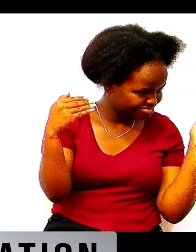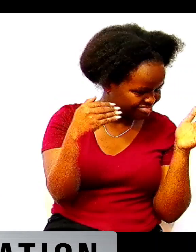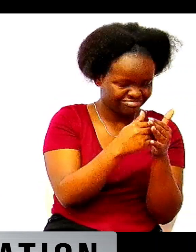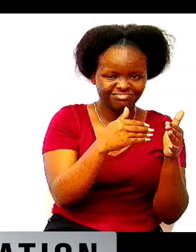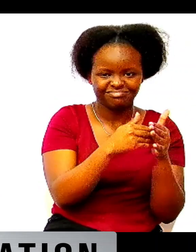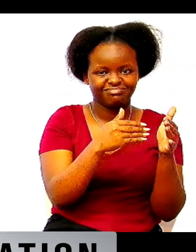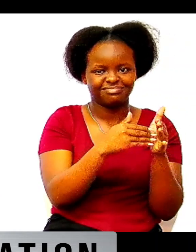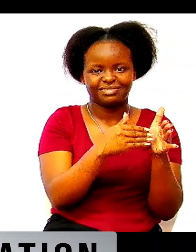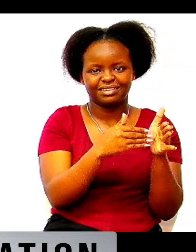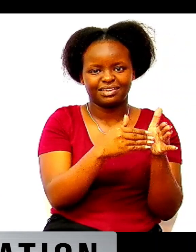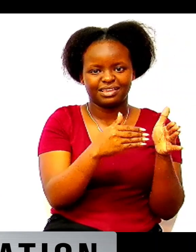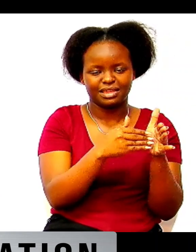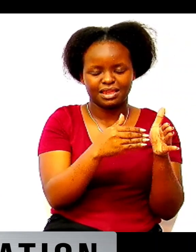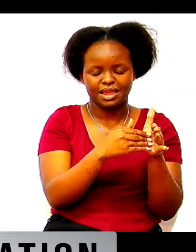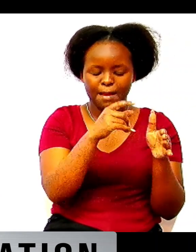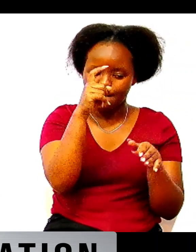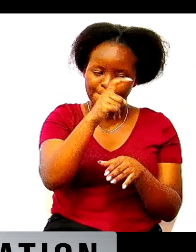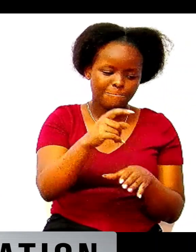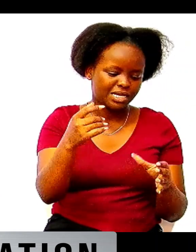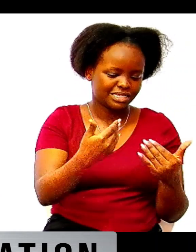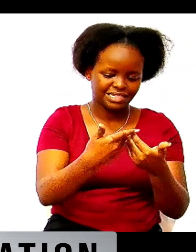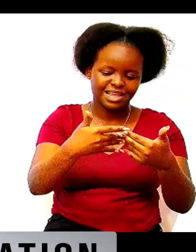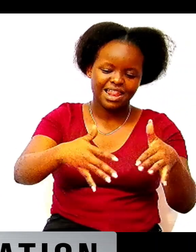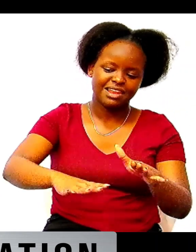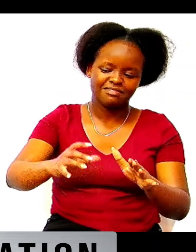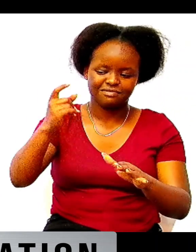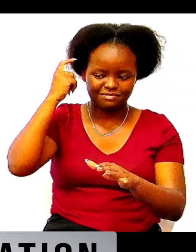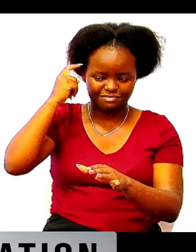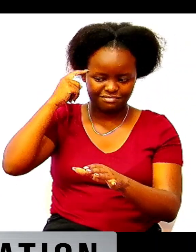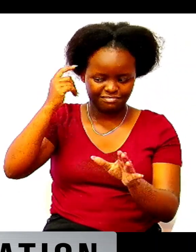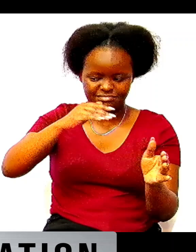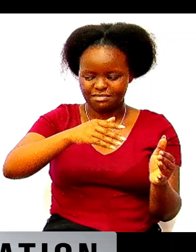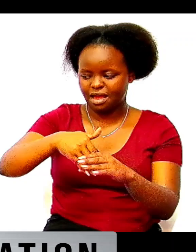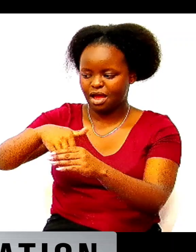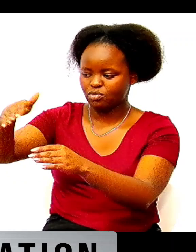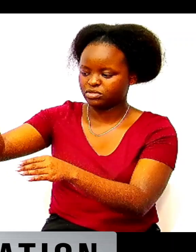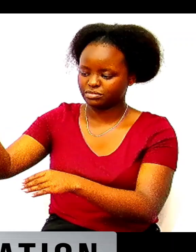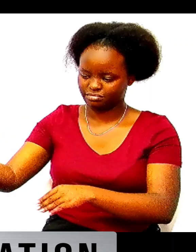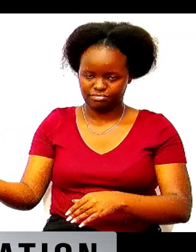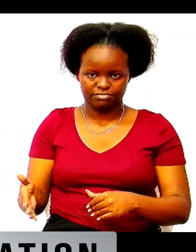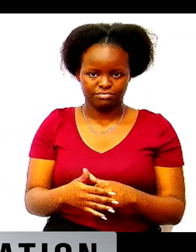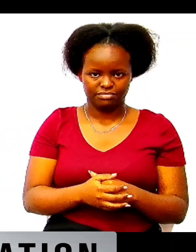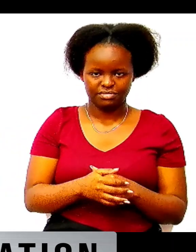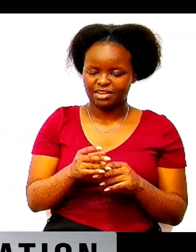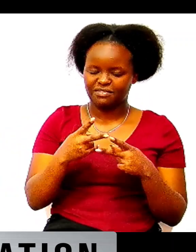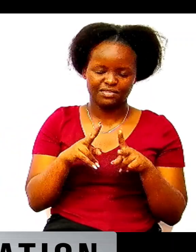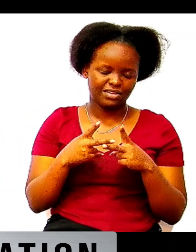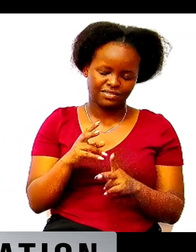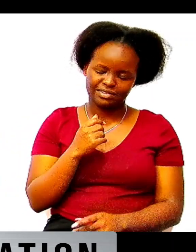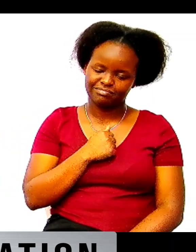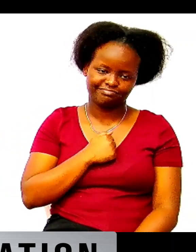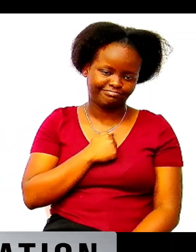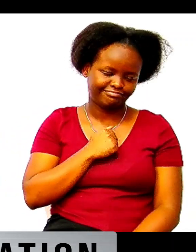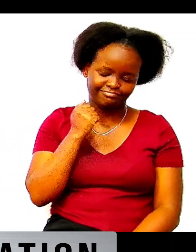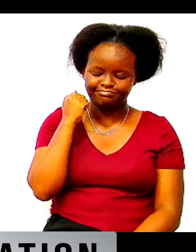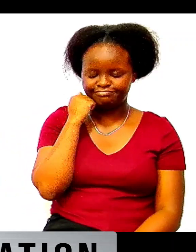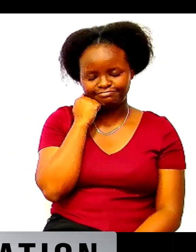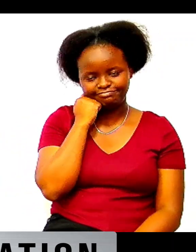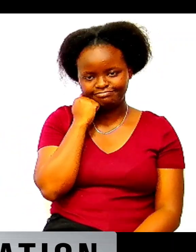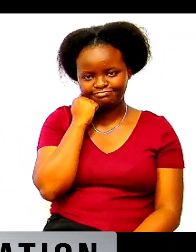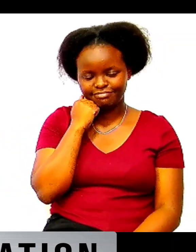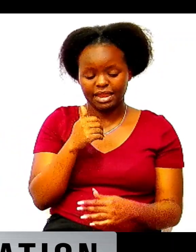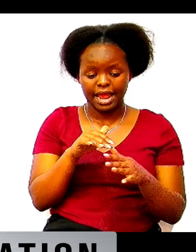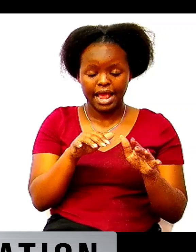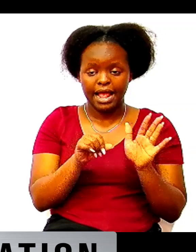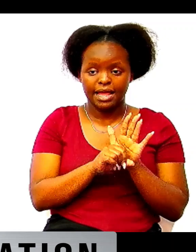lazima uingie pale uache hiyo ubongo hapo nje, which is very unfortunate. So a lot of these parties, we